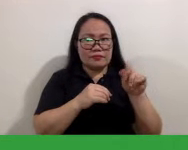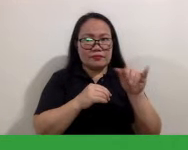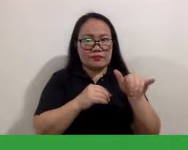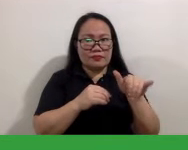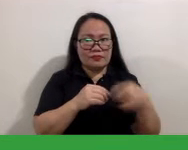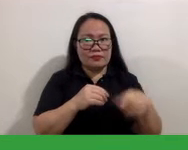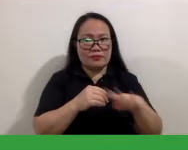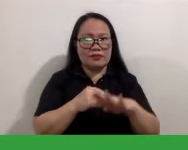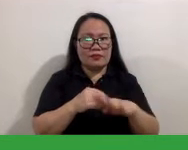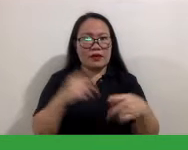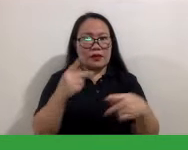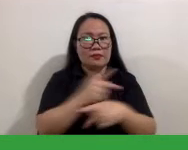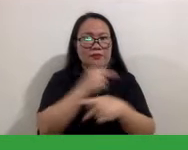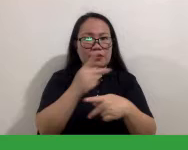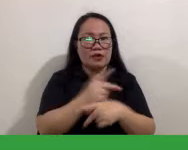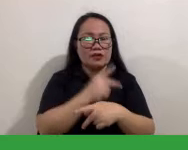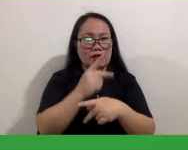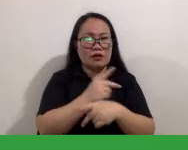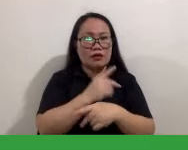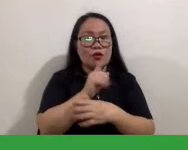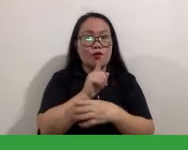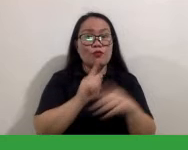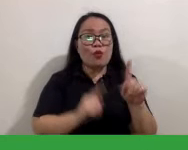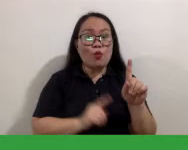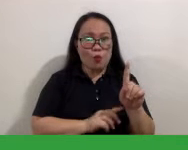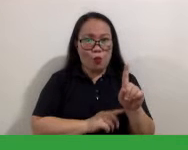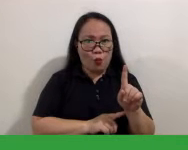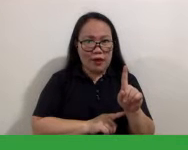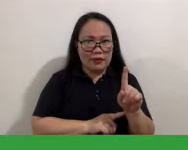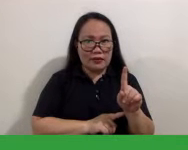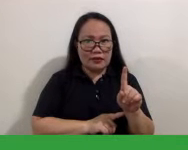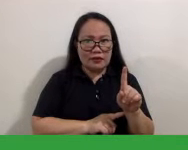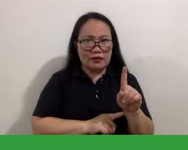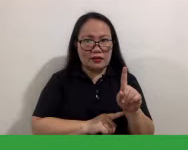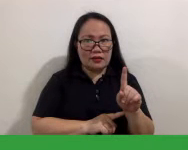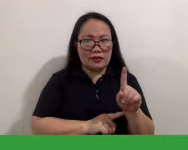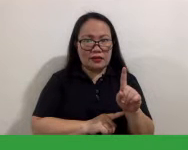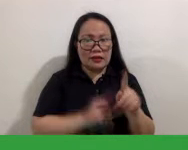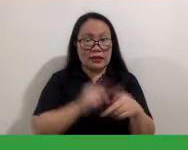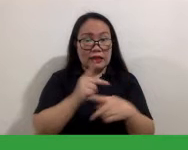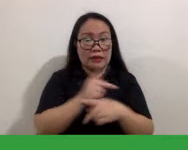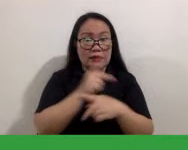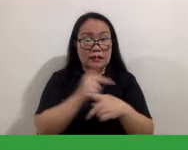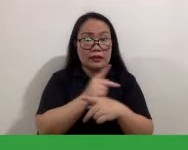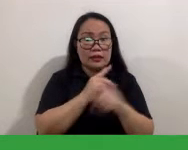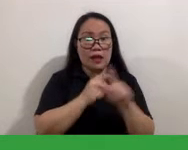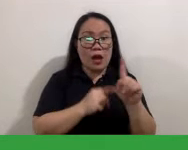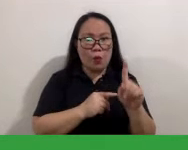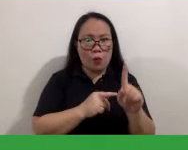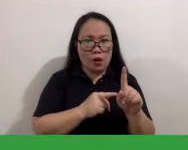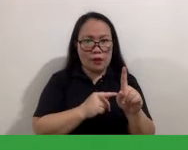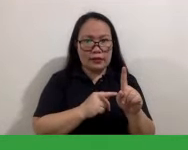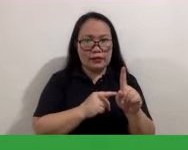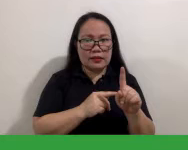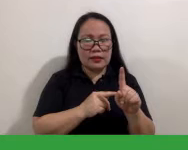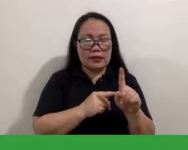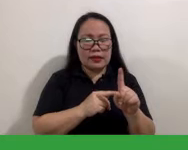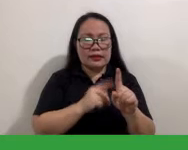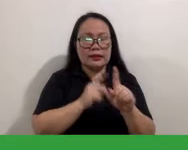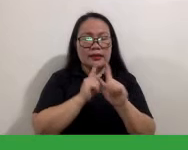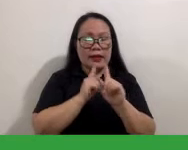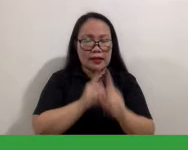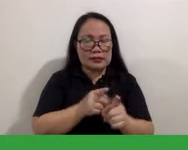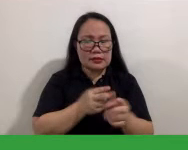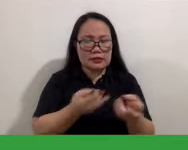is the given number itself. So, kagaya rin ito, but this time, this is already multiplication kasi we are referring